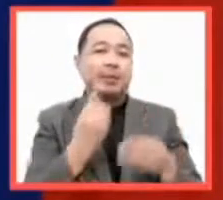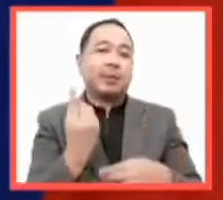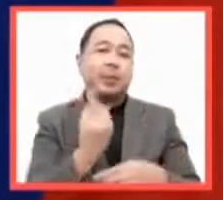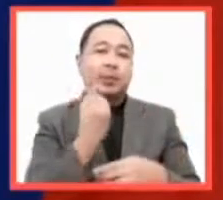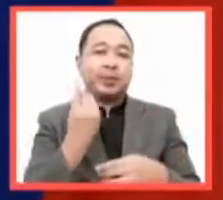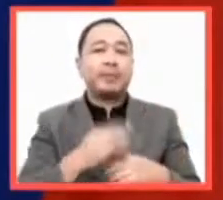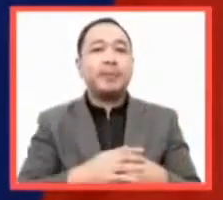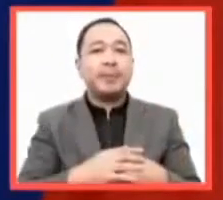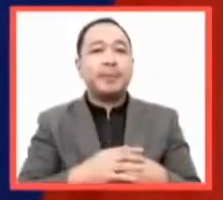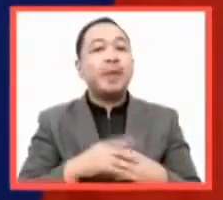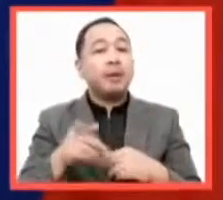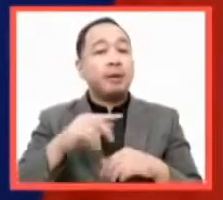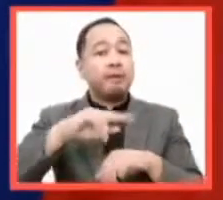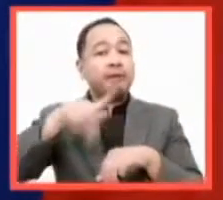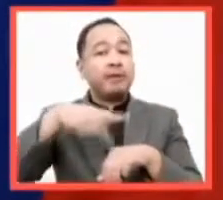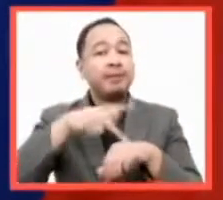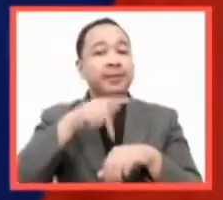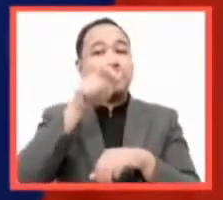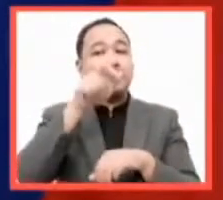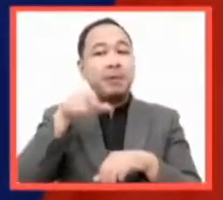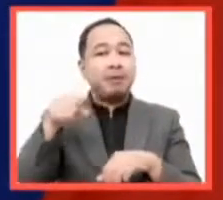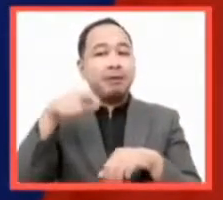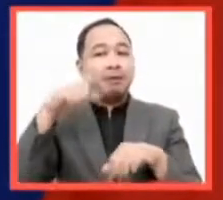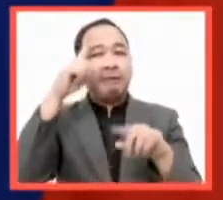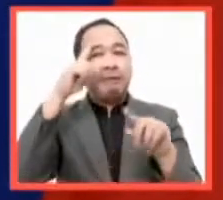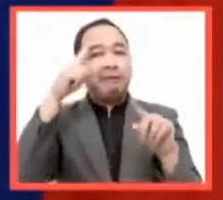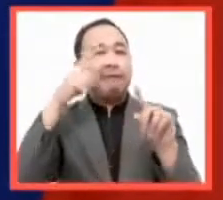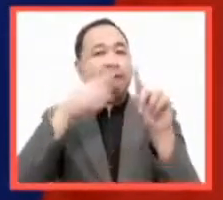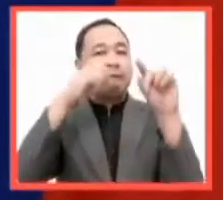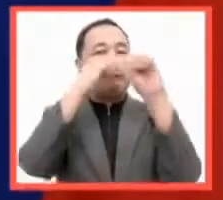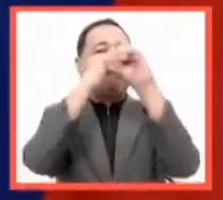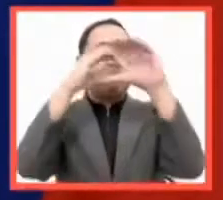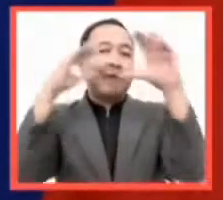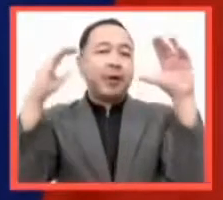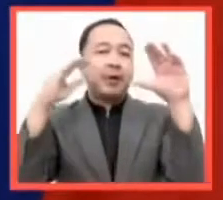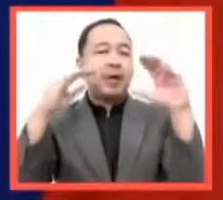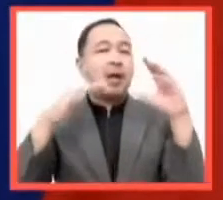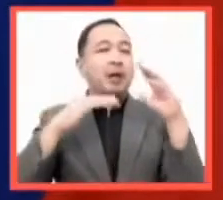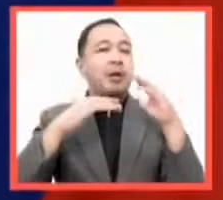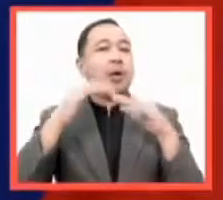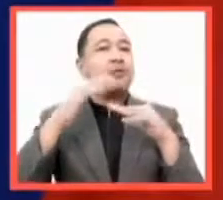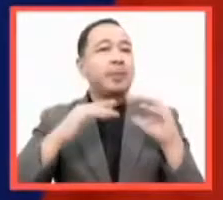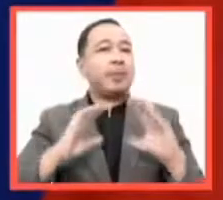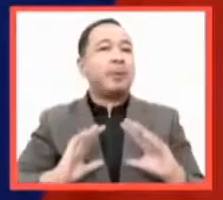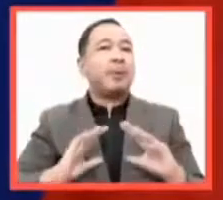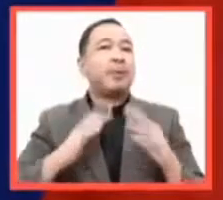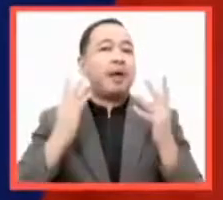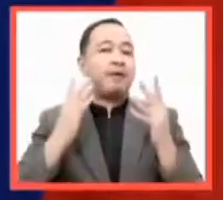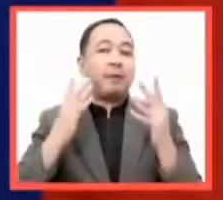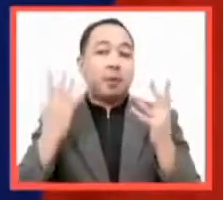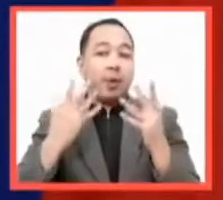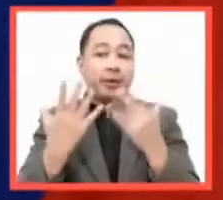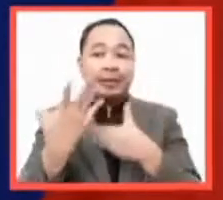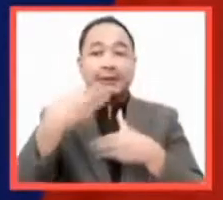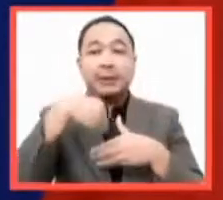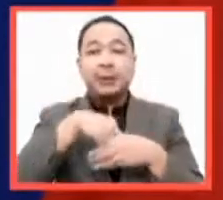for stable, comfortable, and secure life founded on freedom, justice, and